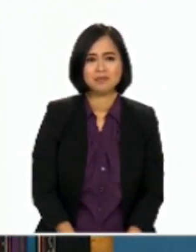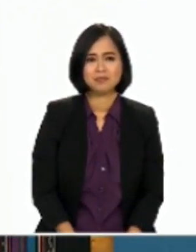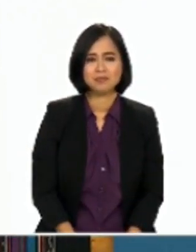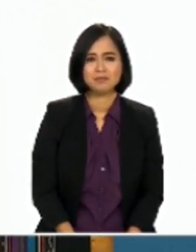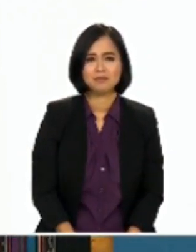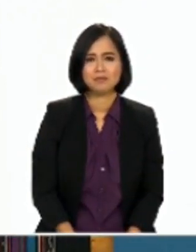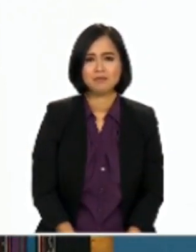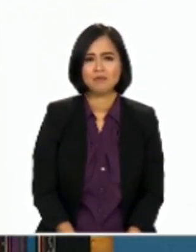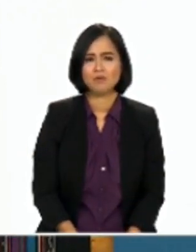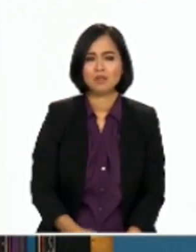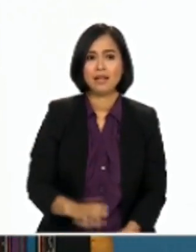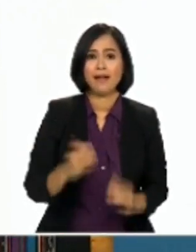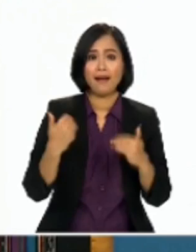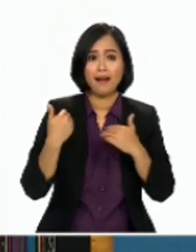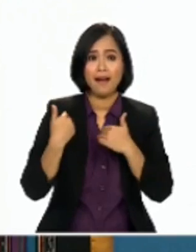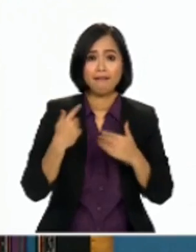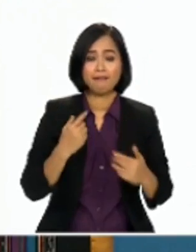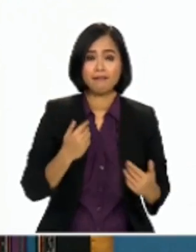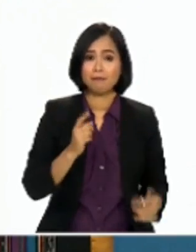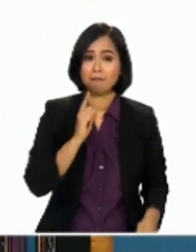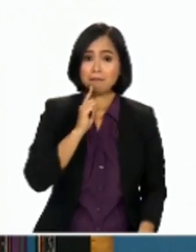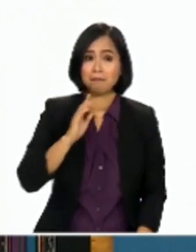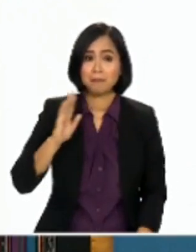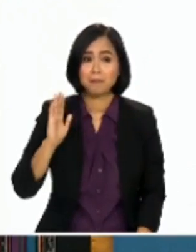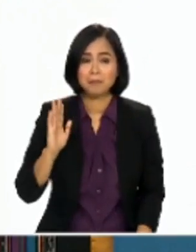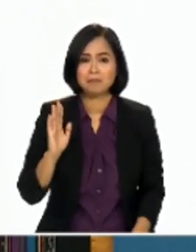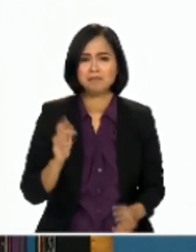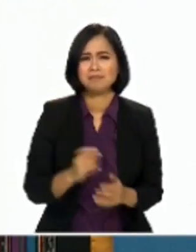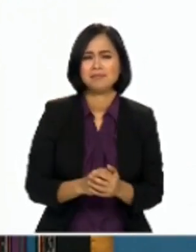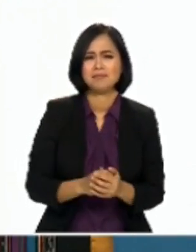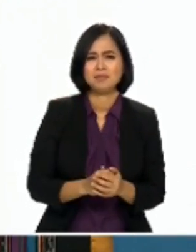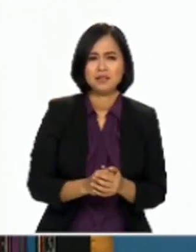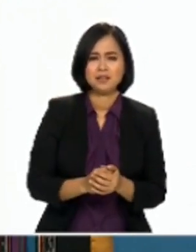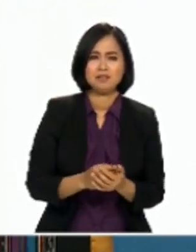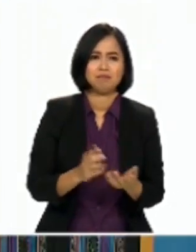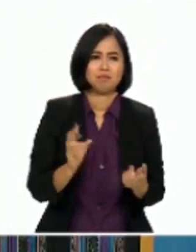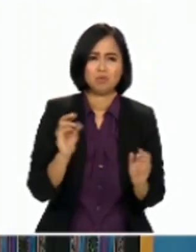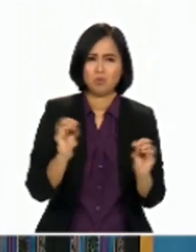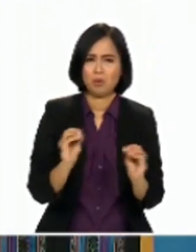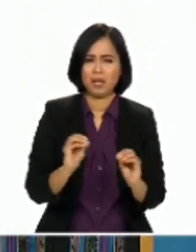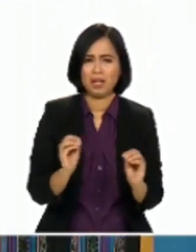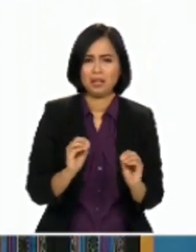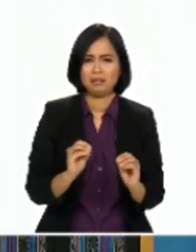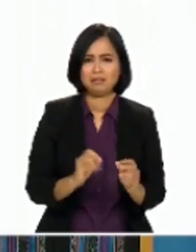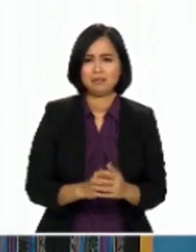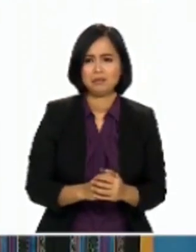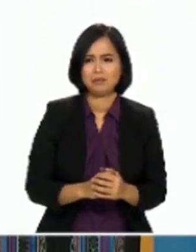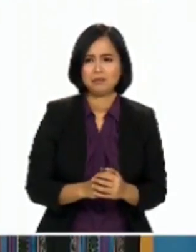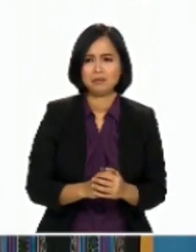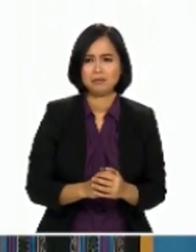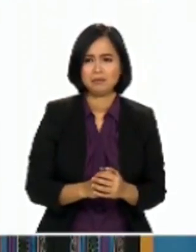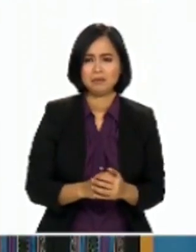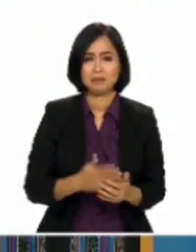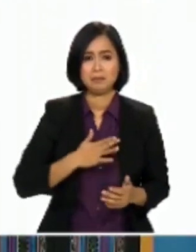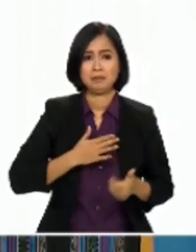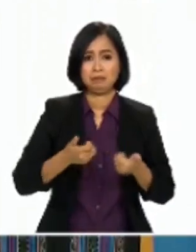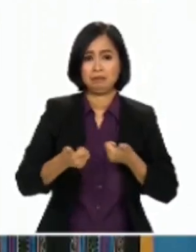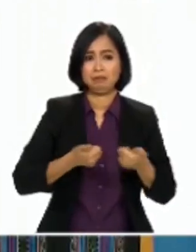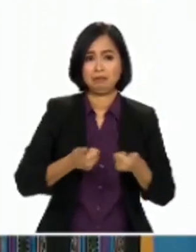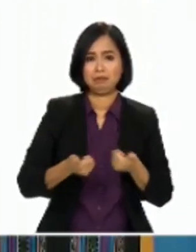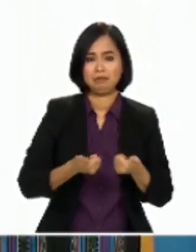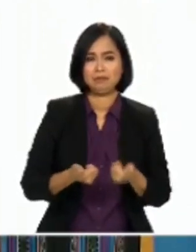no sacred cow, as the saying goes, in my administration.